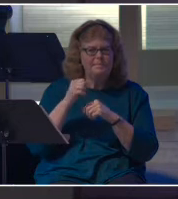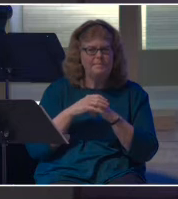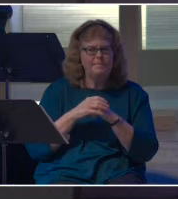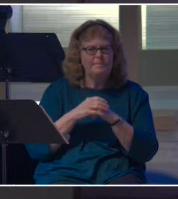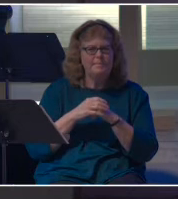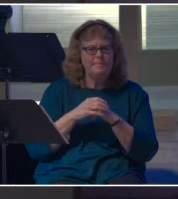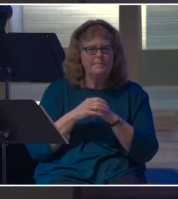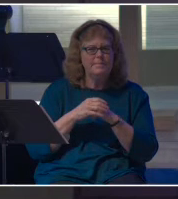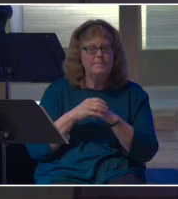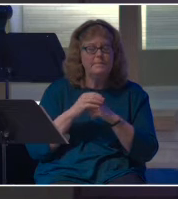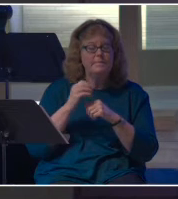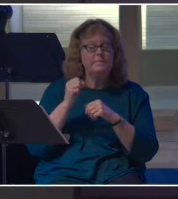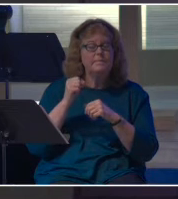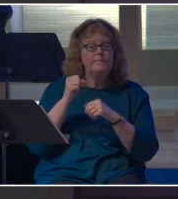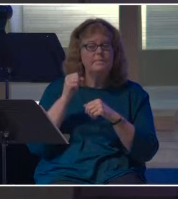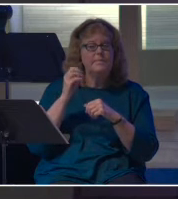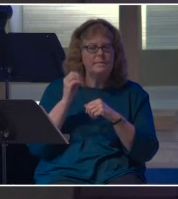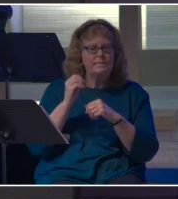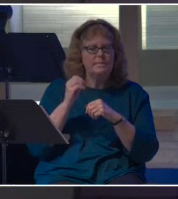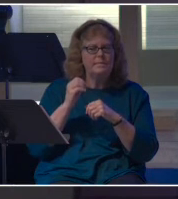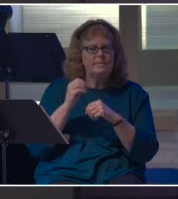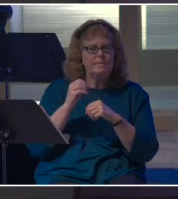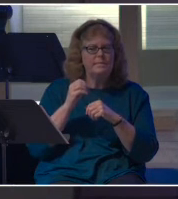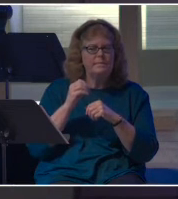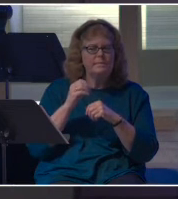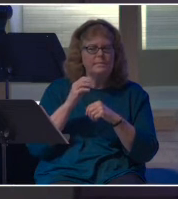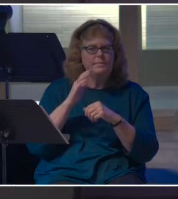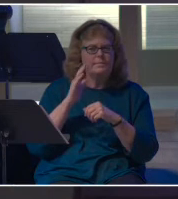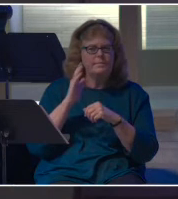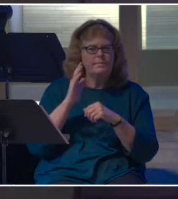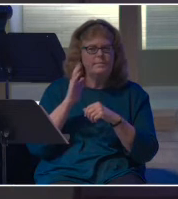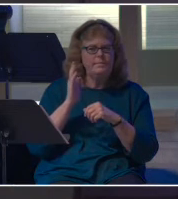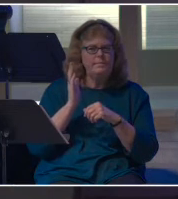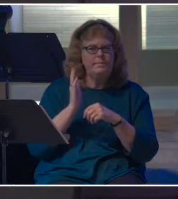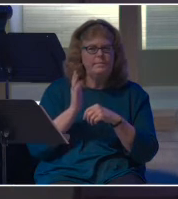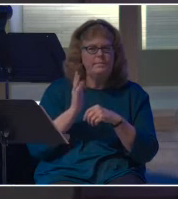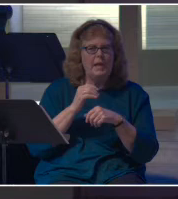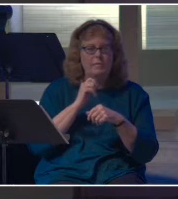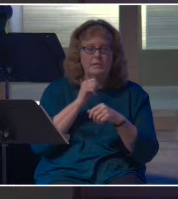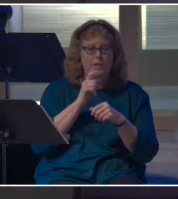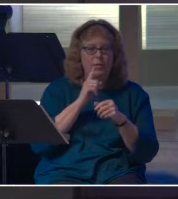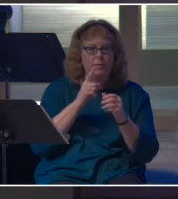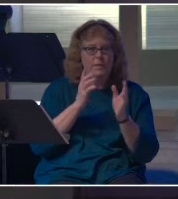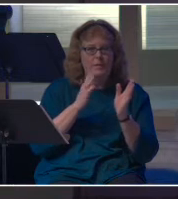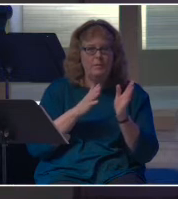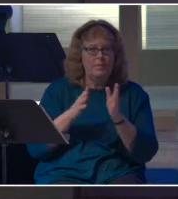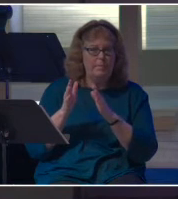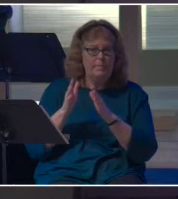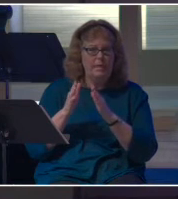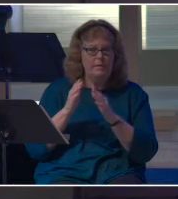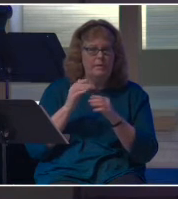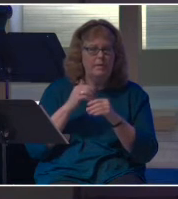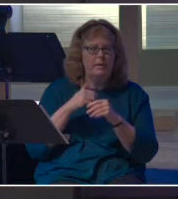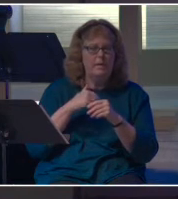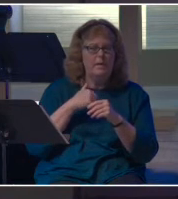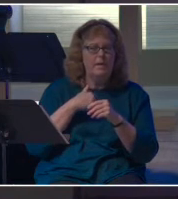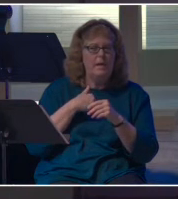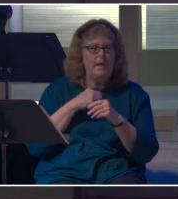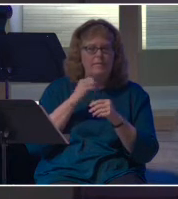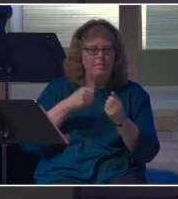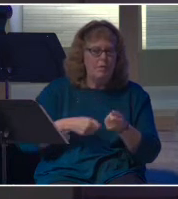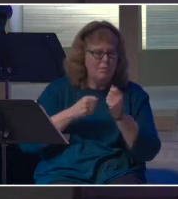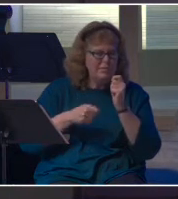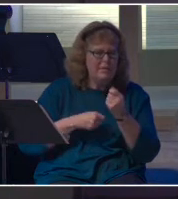Yeah. So, having never been a Marine, I'm not really prepared for these type of situations, and so I have no shovel,